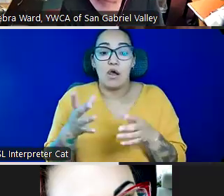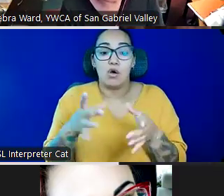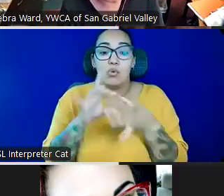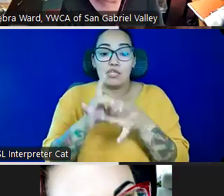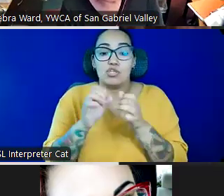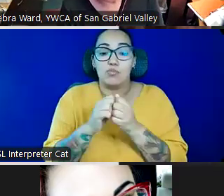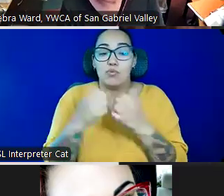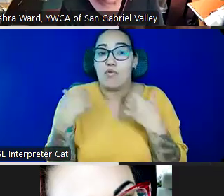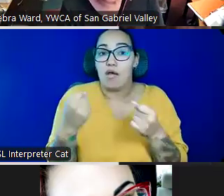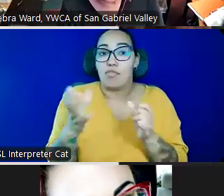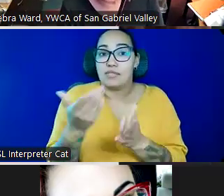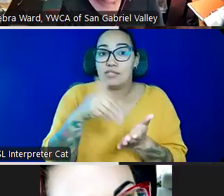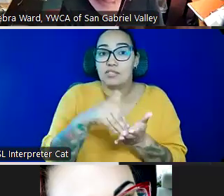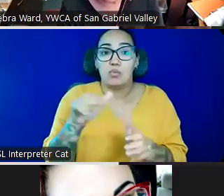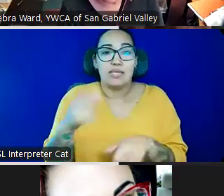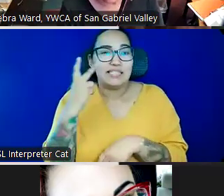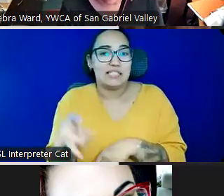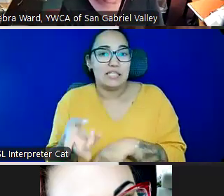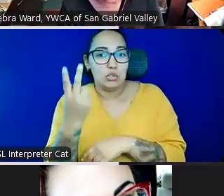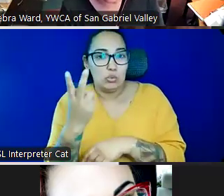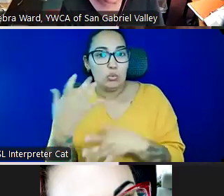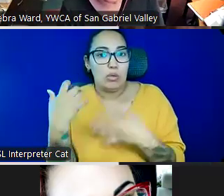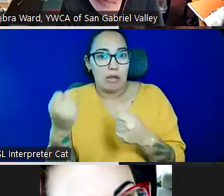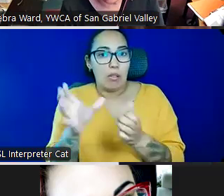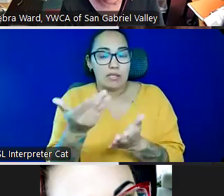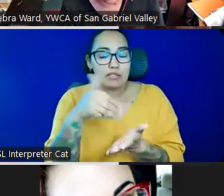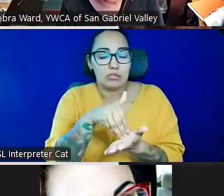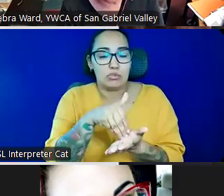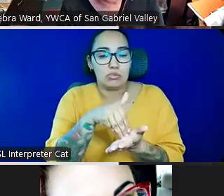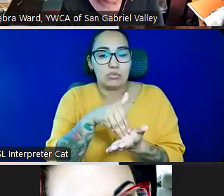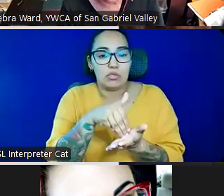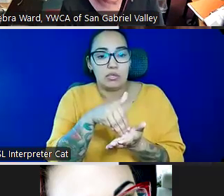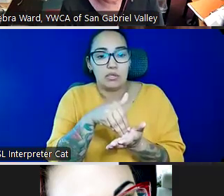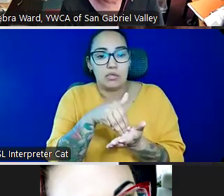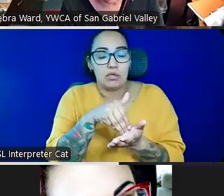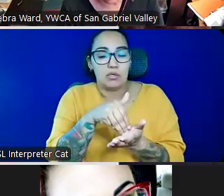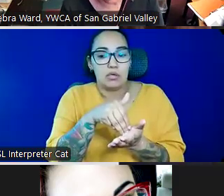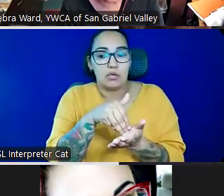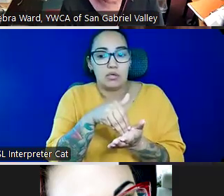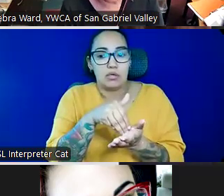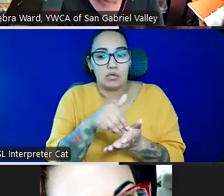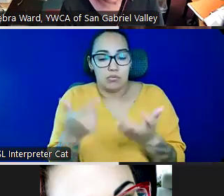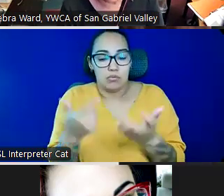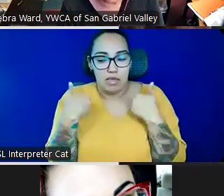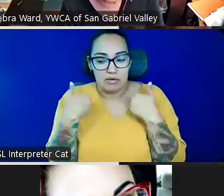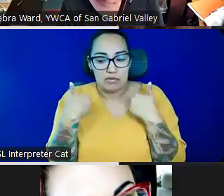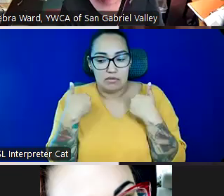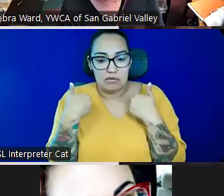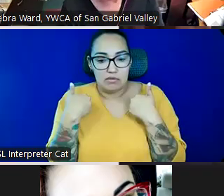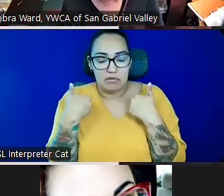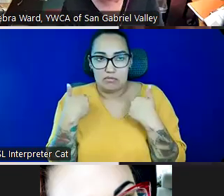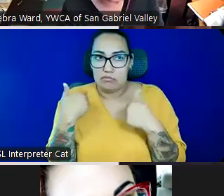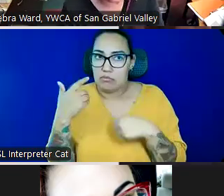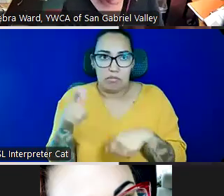You can see 2 health centers that we've had um, a um, a a long